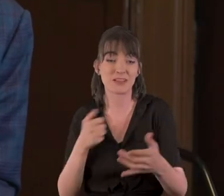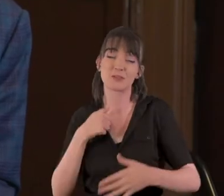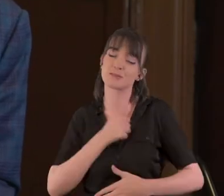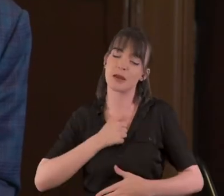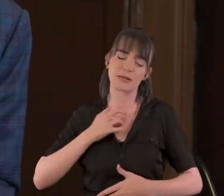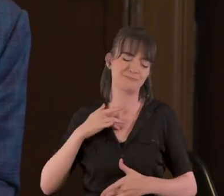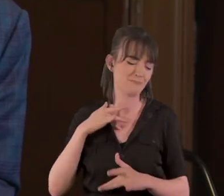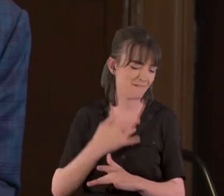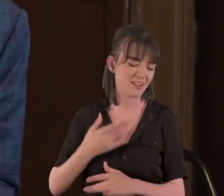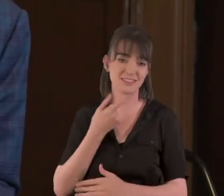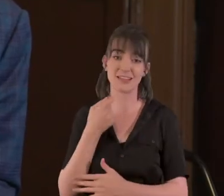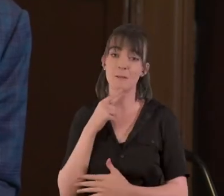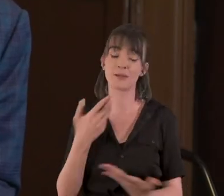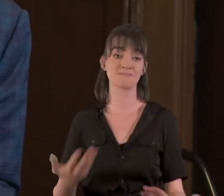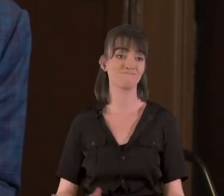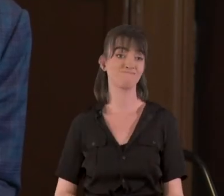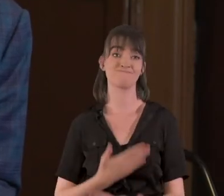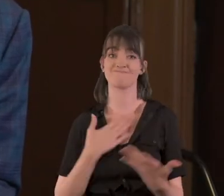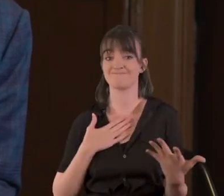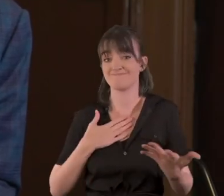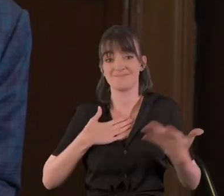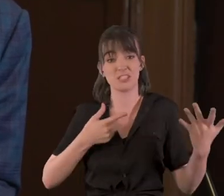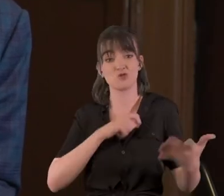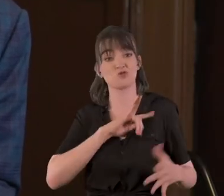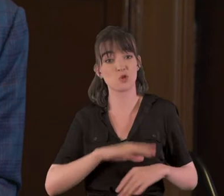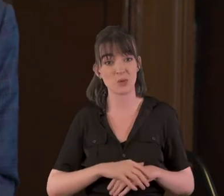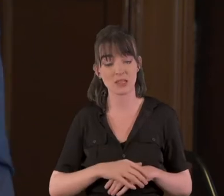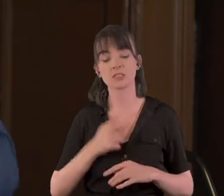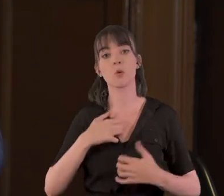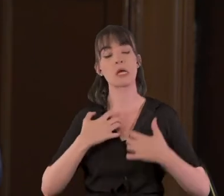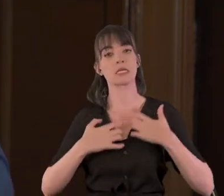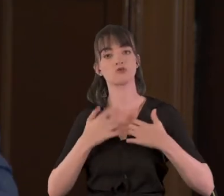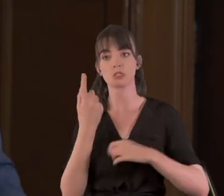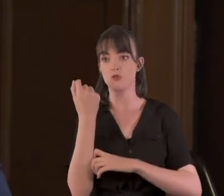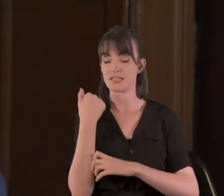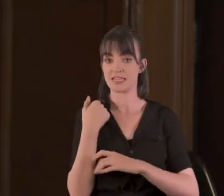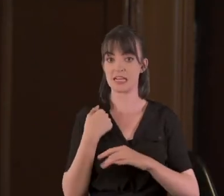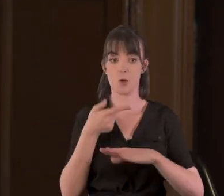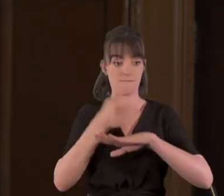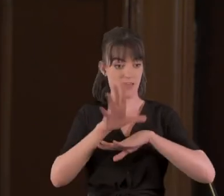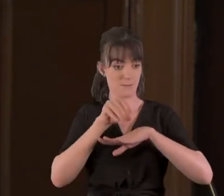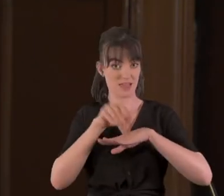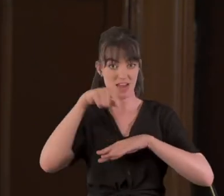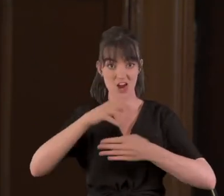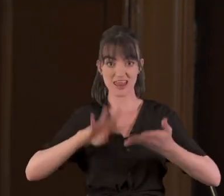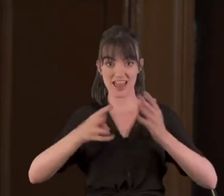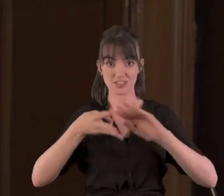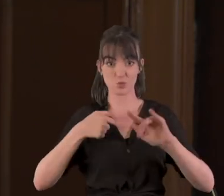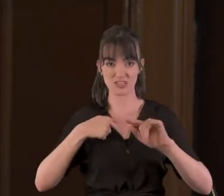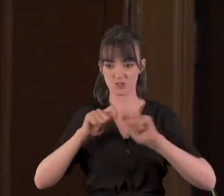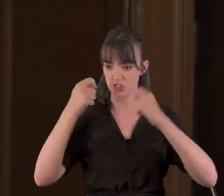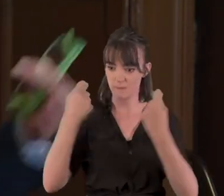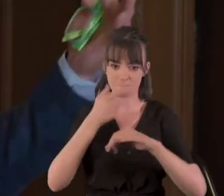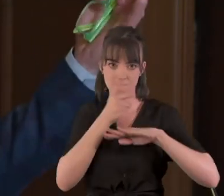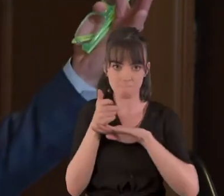to say all this, but that's the way it is. And I've been very struck recently. I was filming here last week with a film crew.